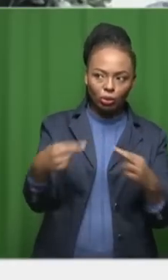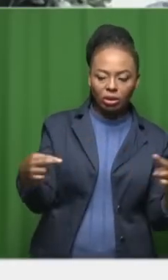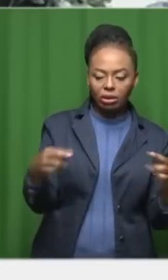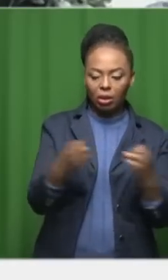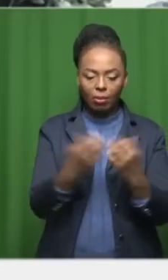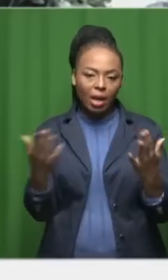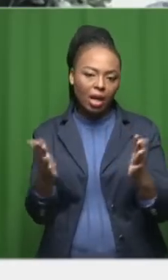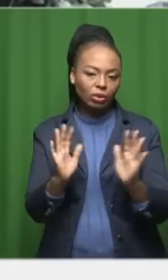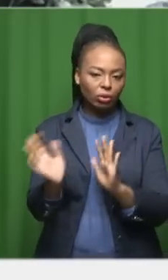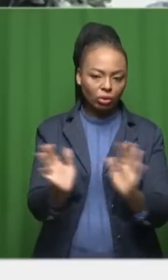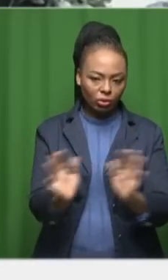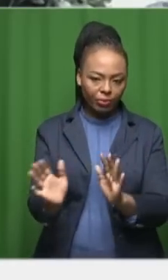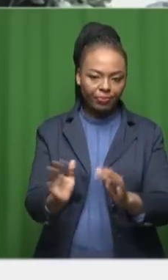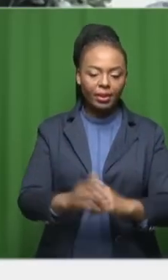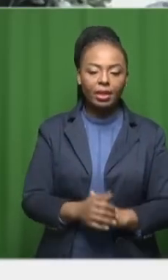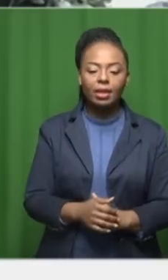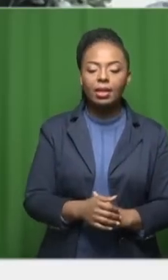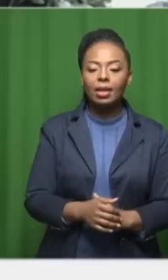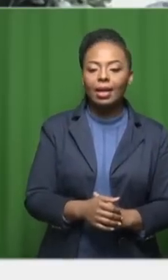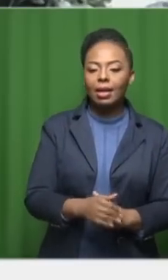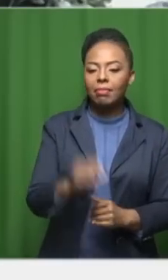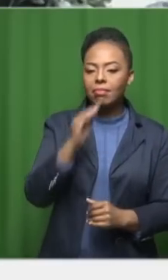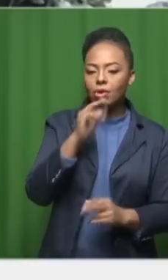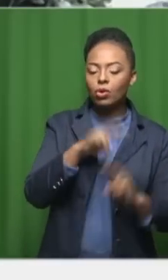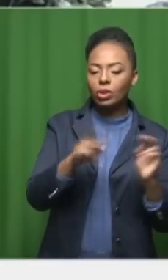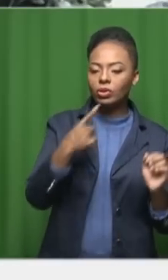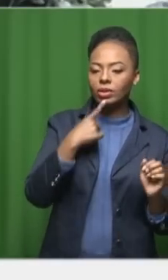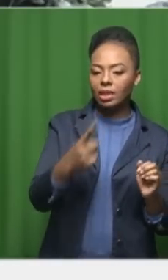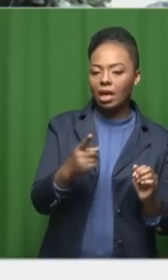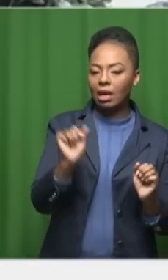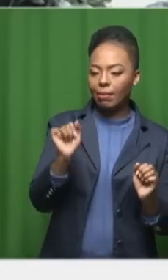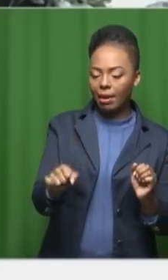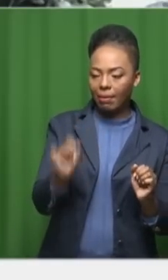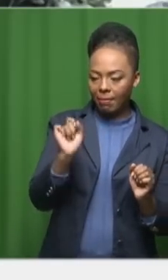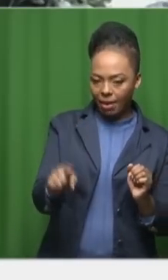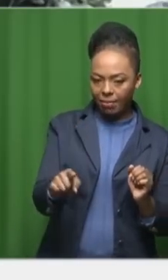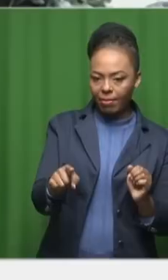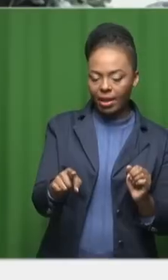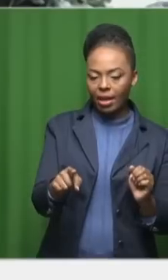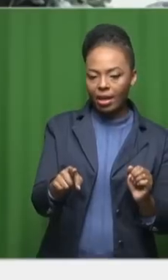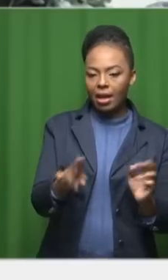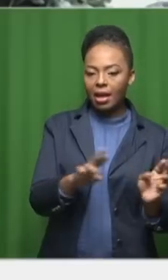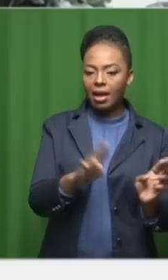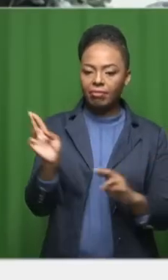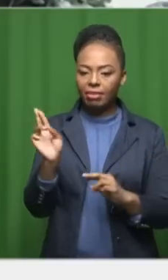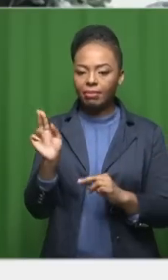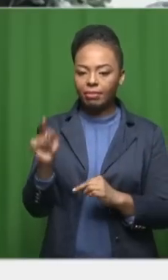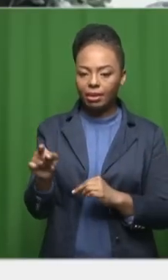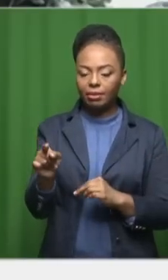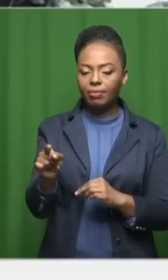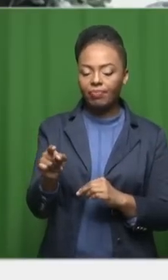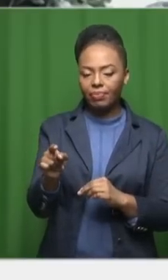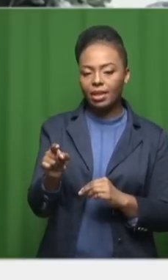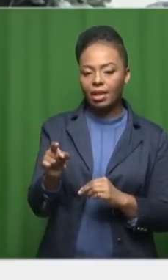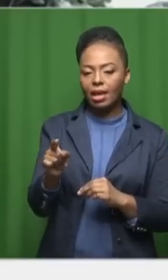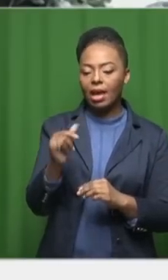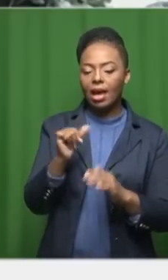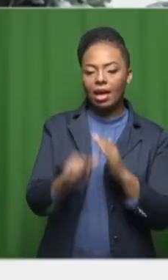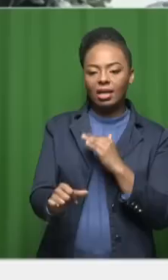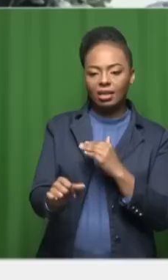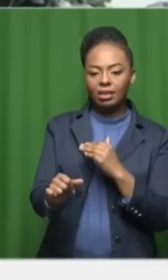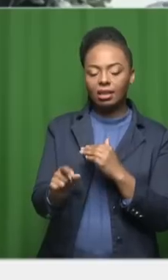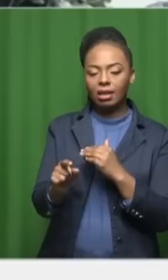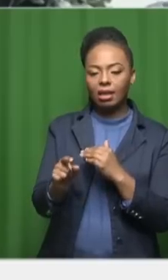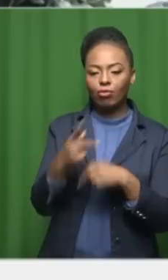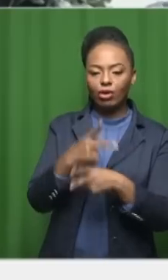regulate bread prices, it's not to say that would necessarily reflect what the underlying production cost for that